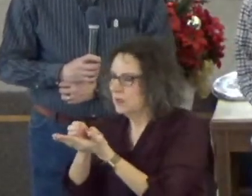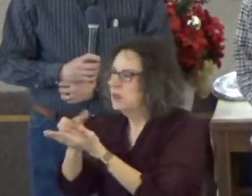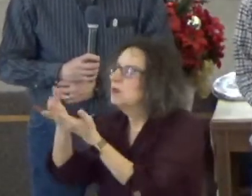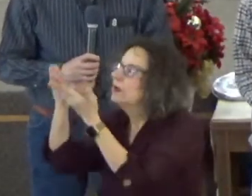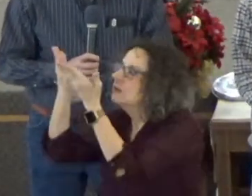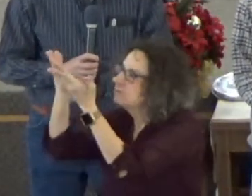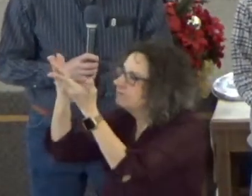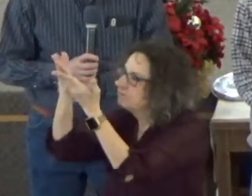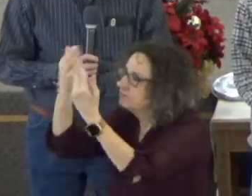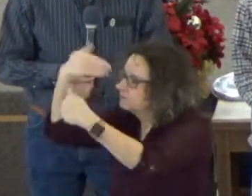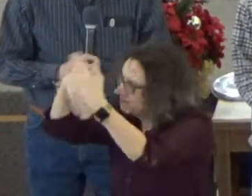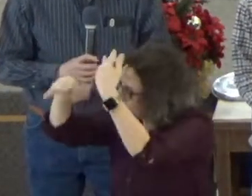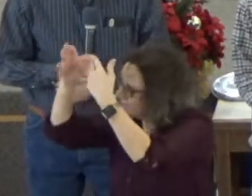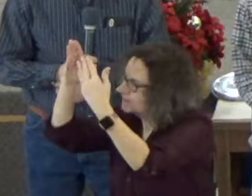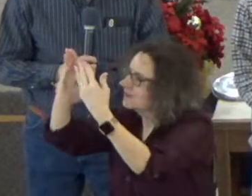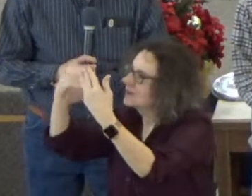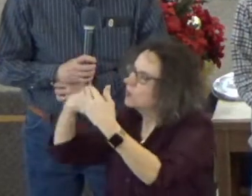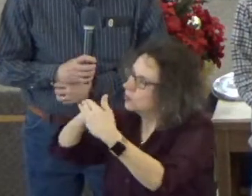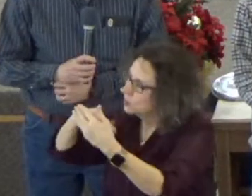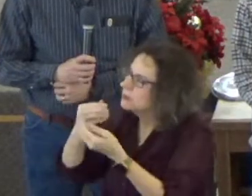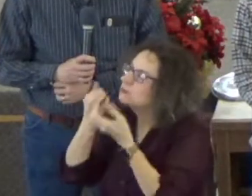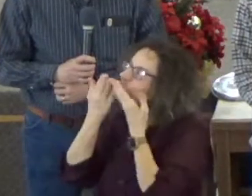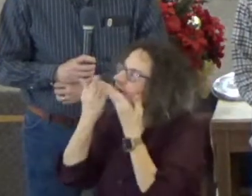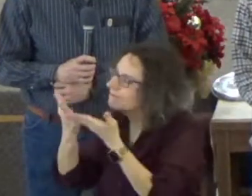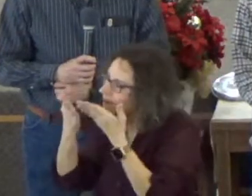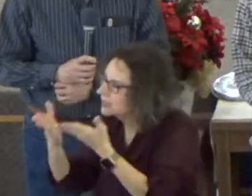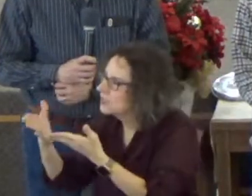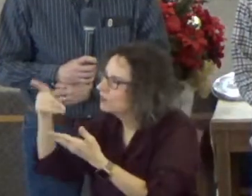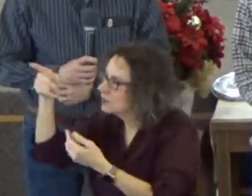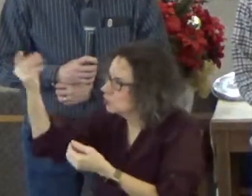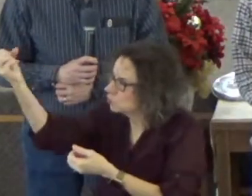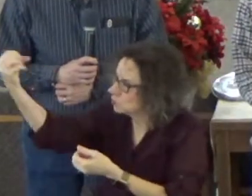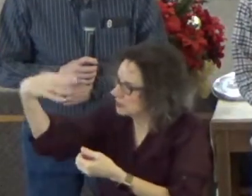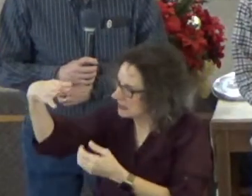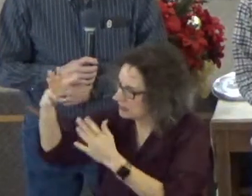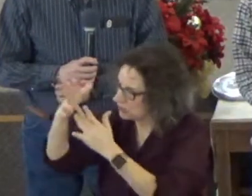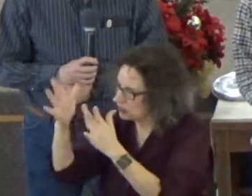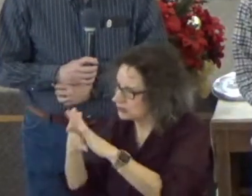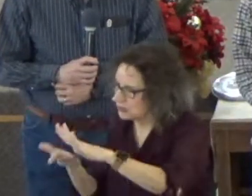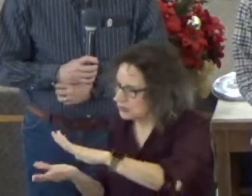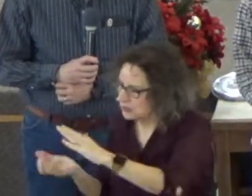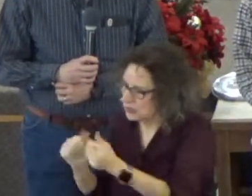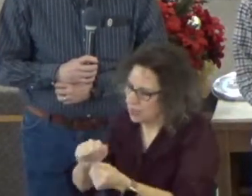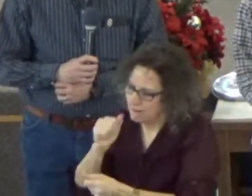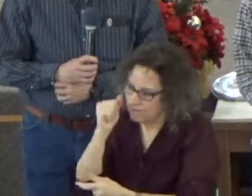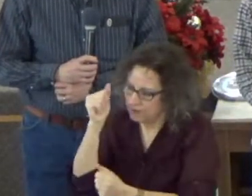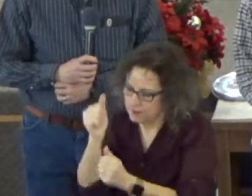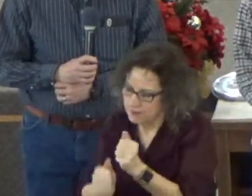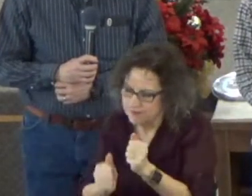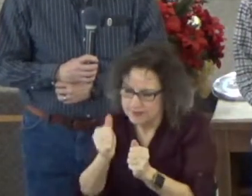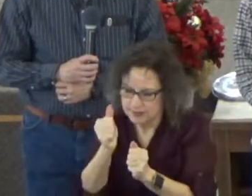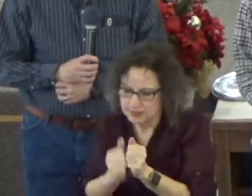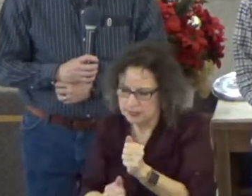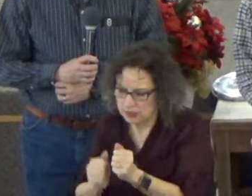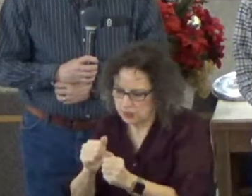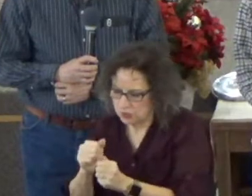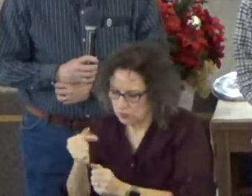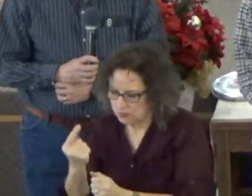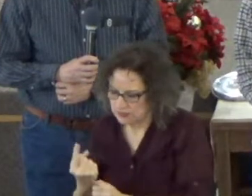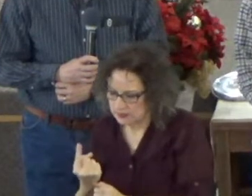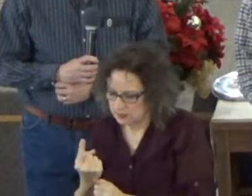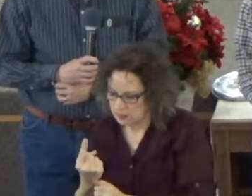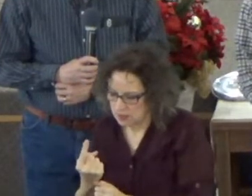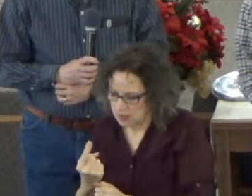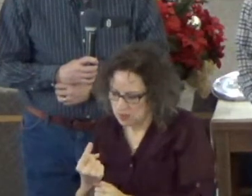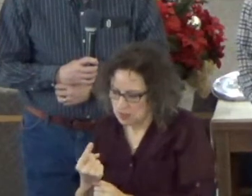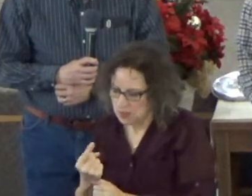Father in heaven, we are so grateful that you sent your Son to die for each and every one of us. Father, we know he was the unblemished lamb that